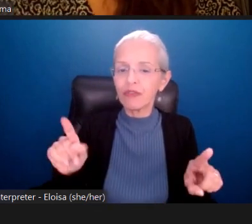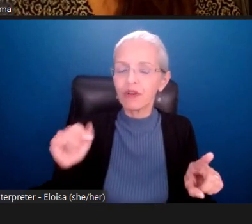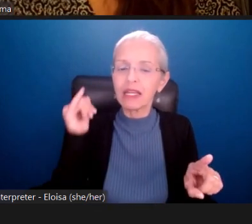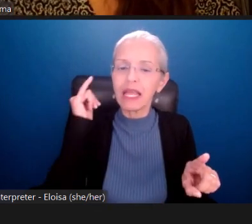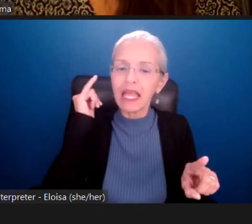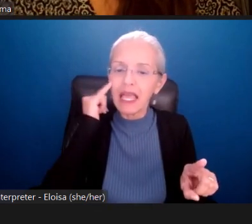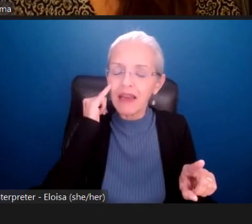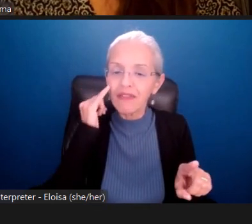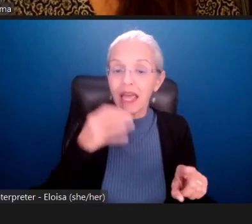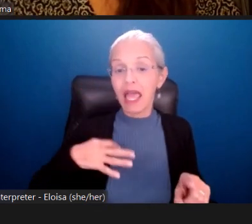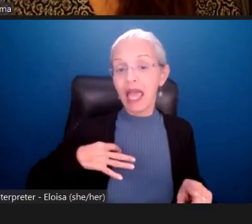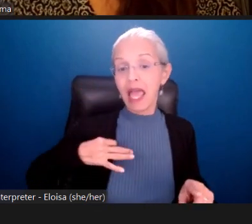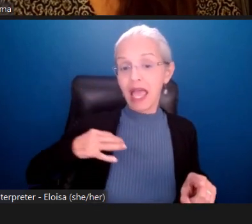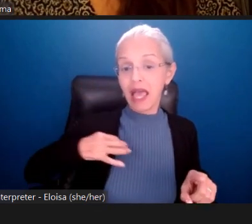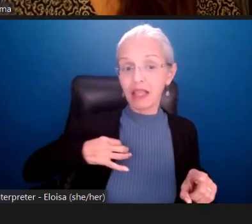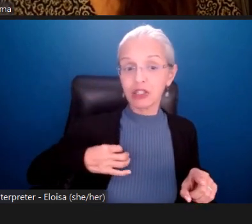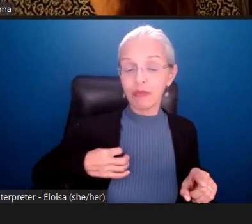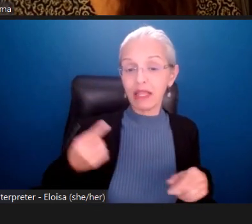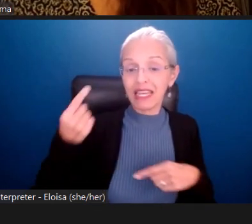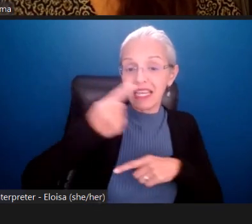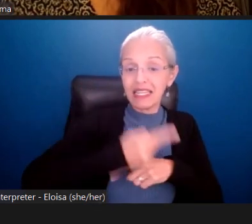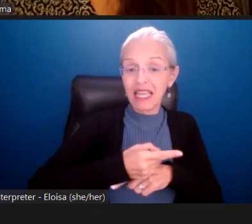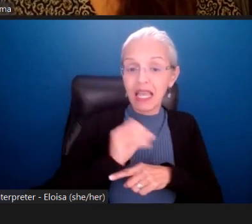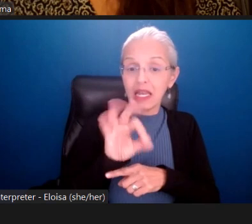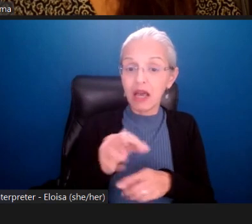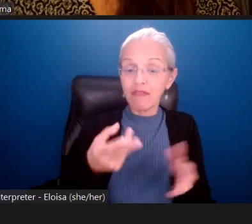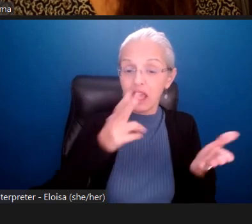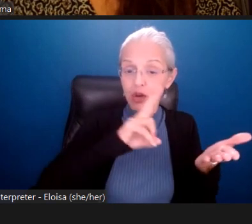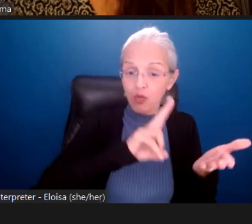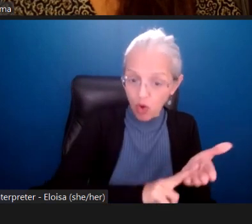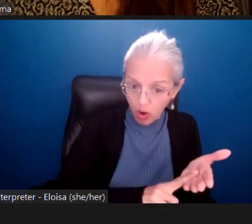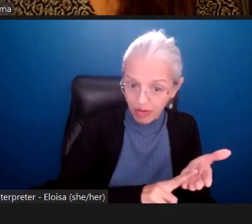of IFSP Part C?